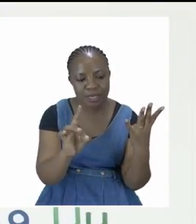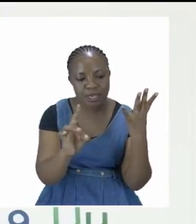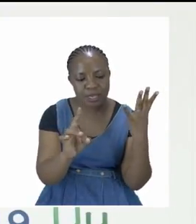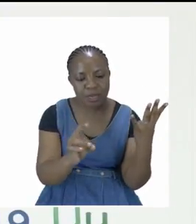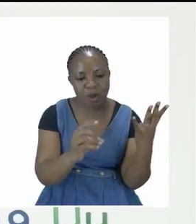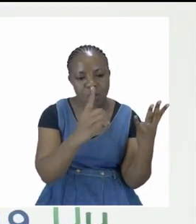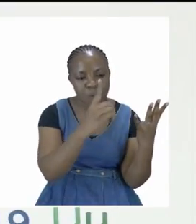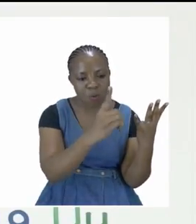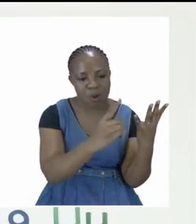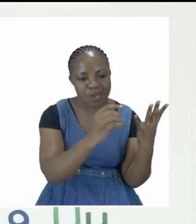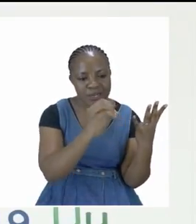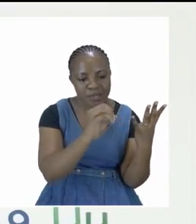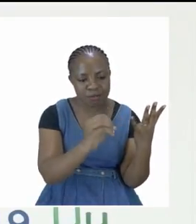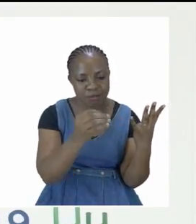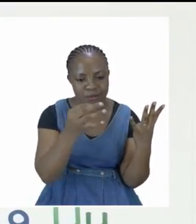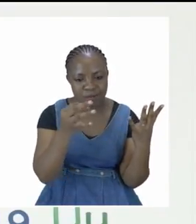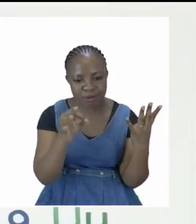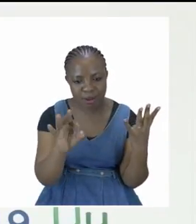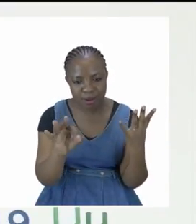109,